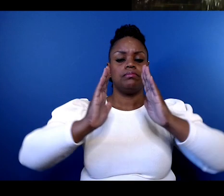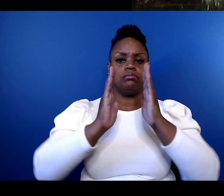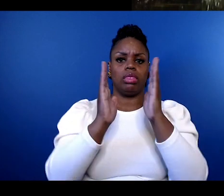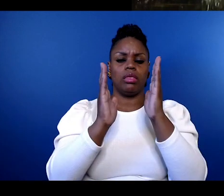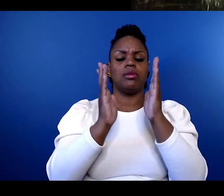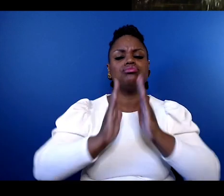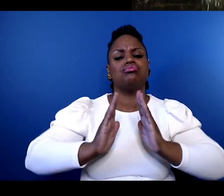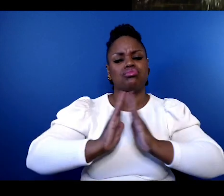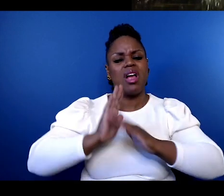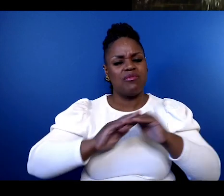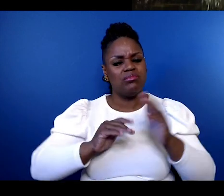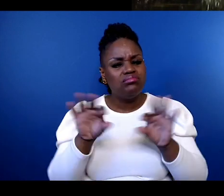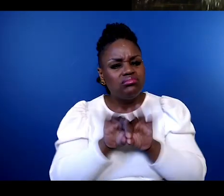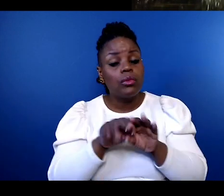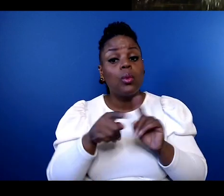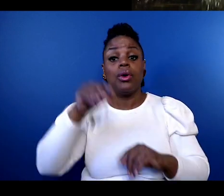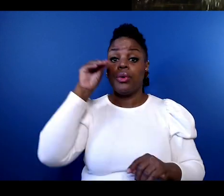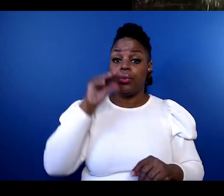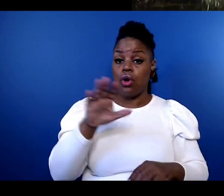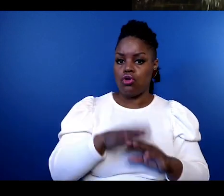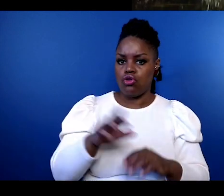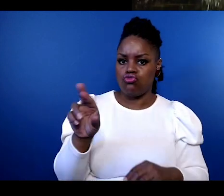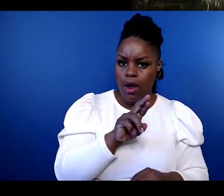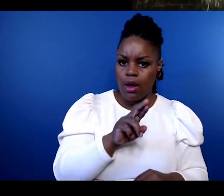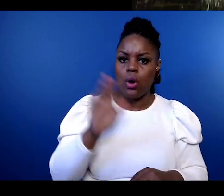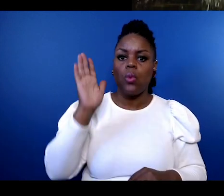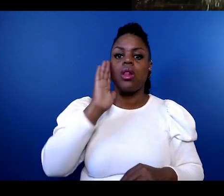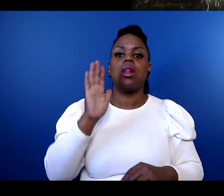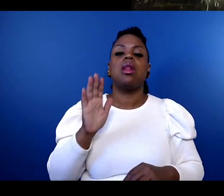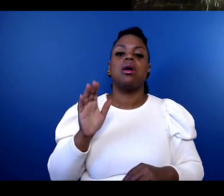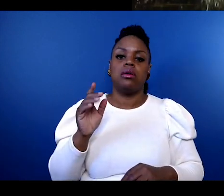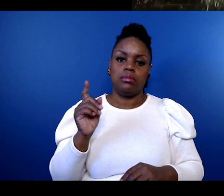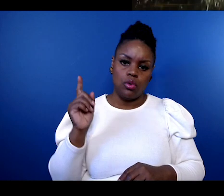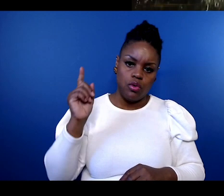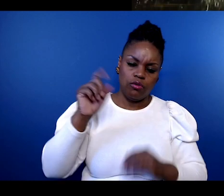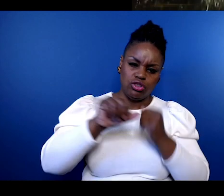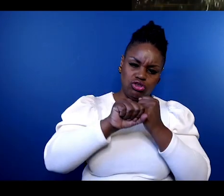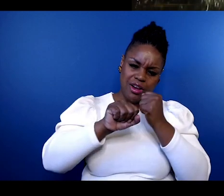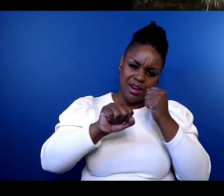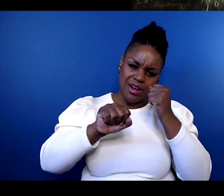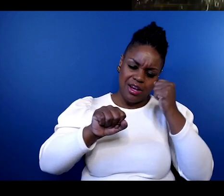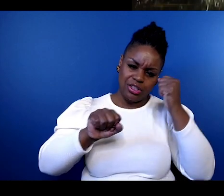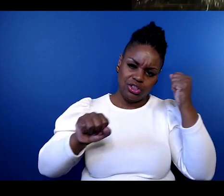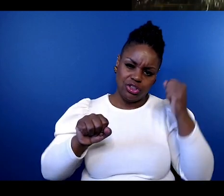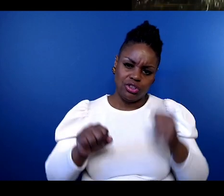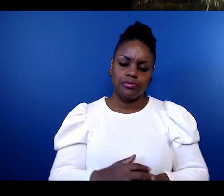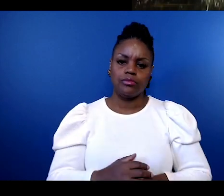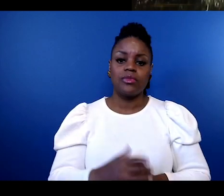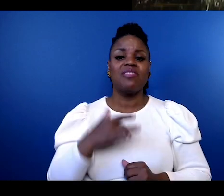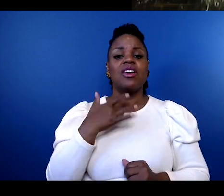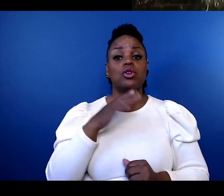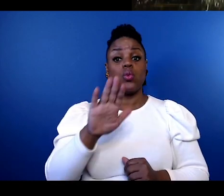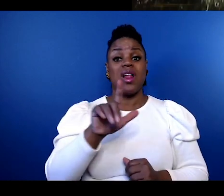As we exhale, lower the right hand down to your right side. Reach over to that side. So we're just opening up the left side of the